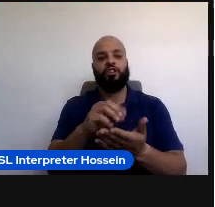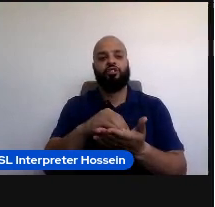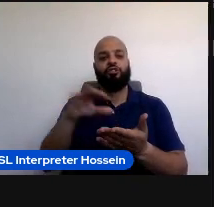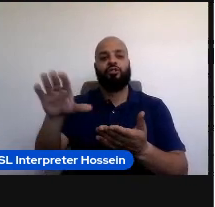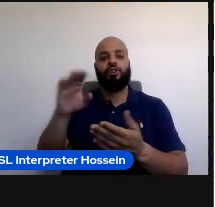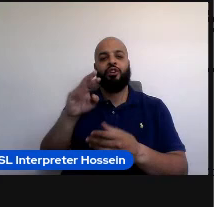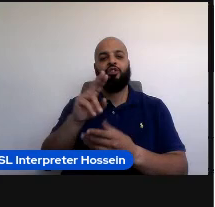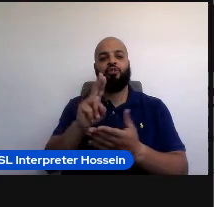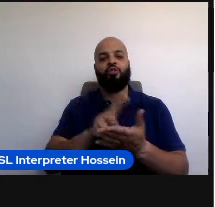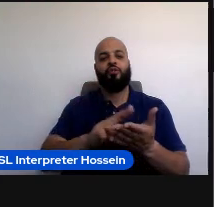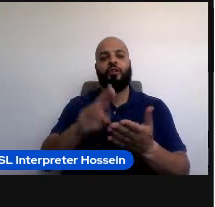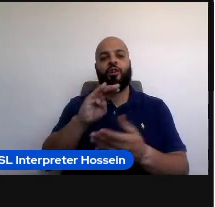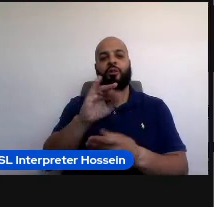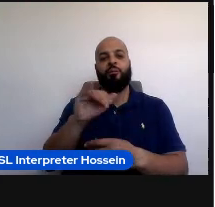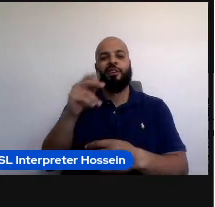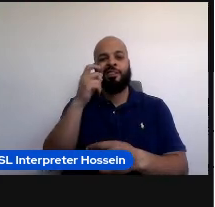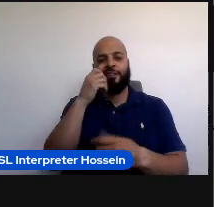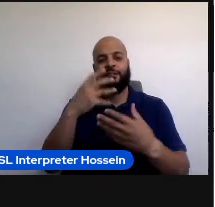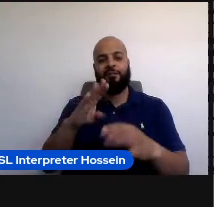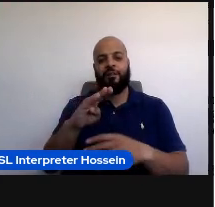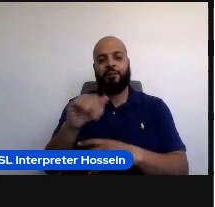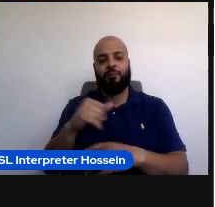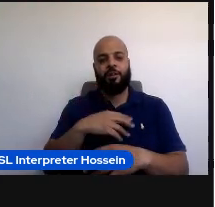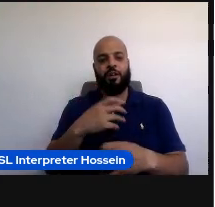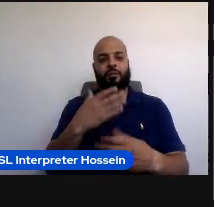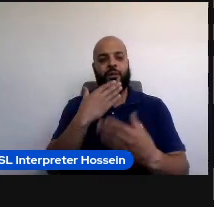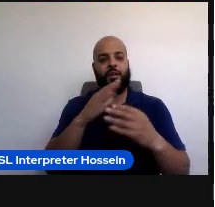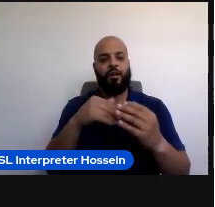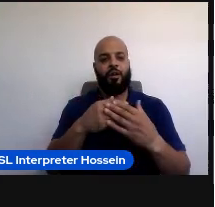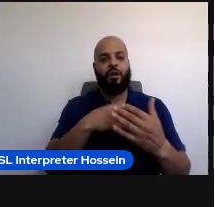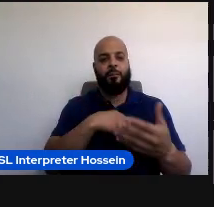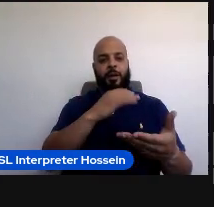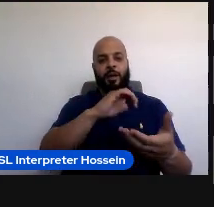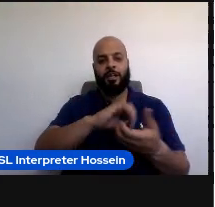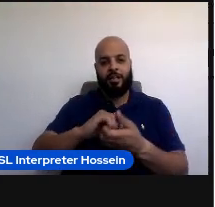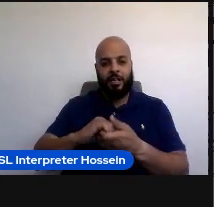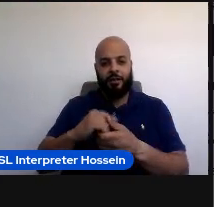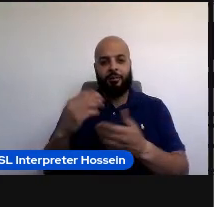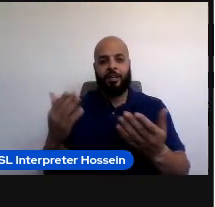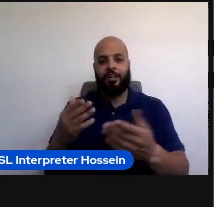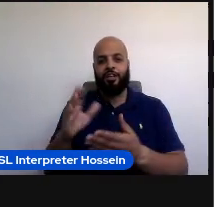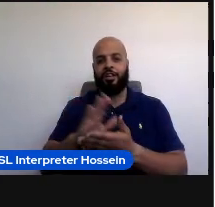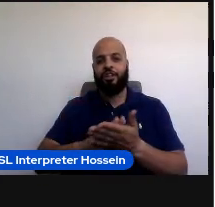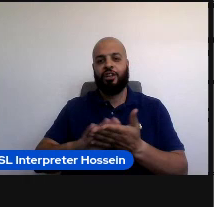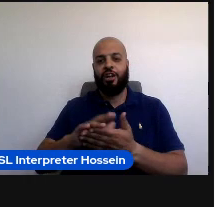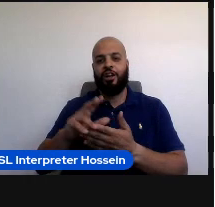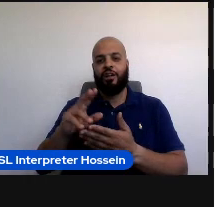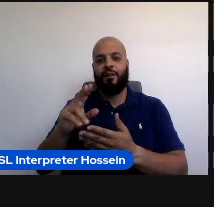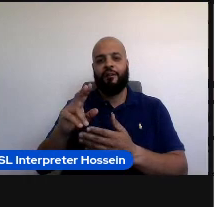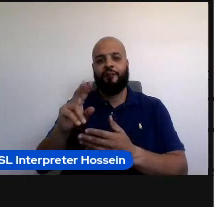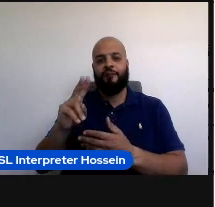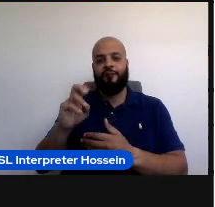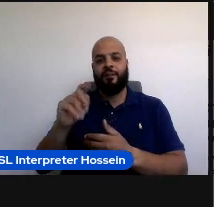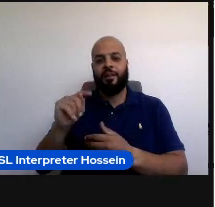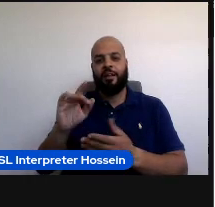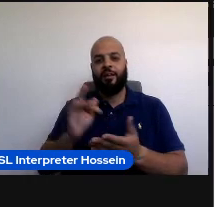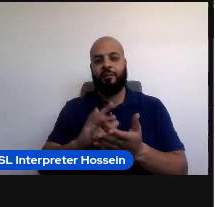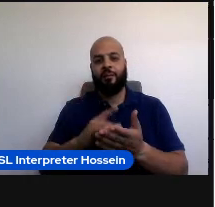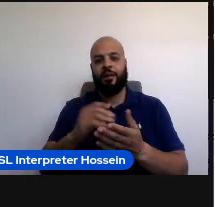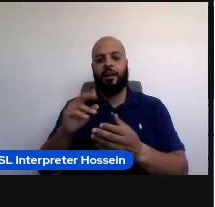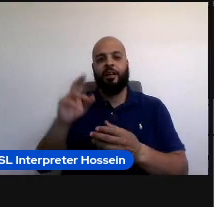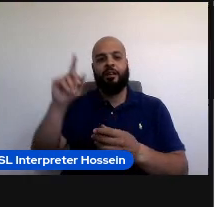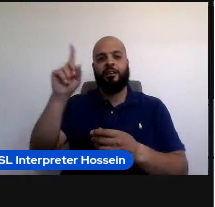master's. I would love to thank all my collaborators, both here at the College of Veterinary Medicine, but also at Upstate Medical Center in